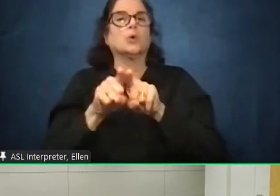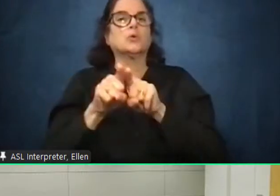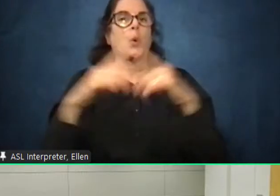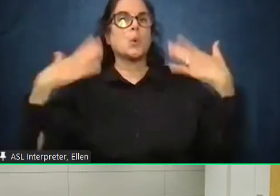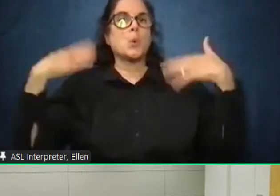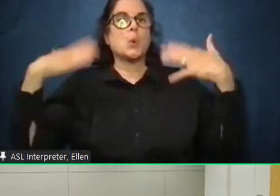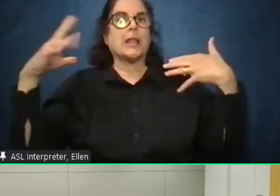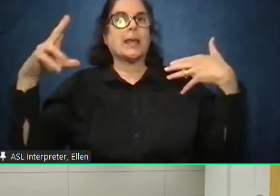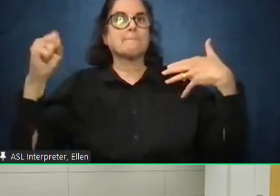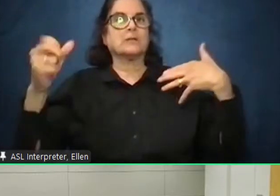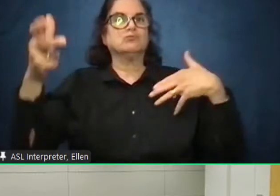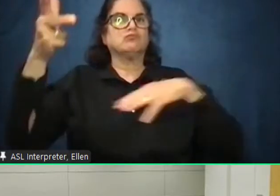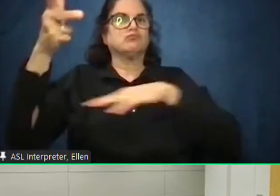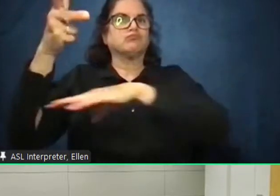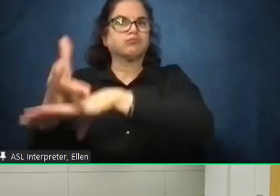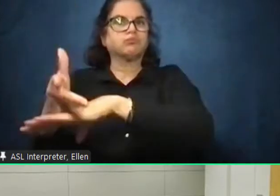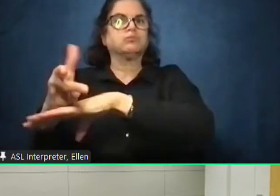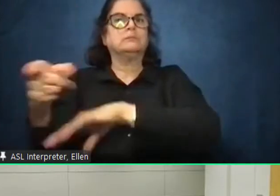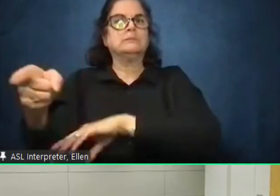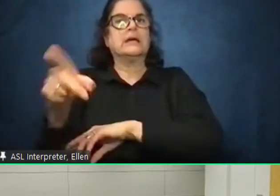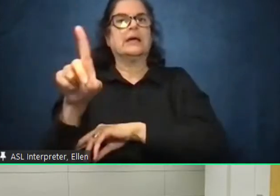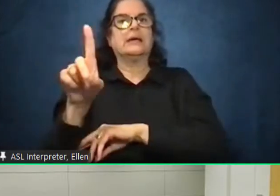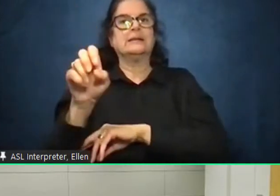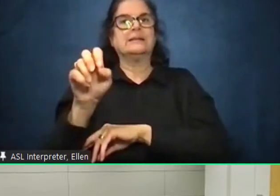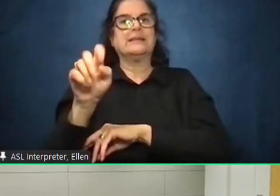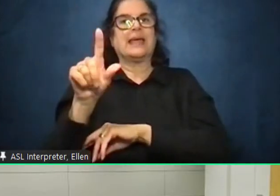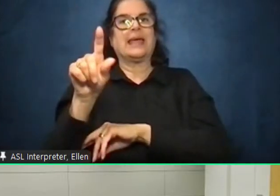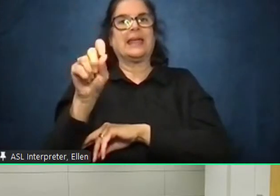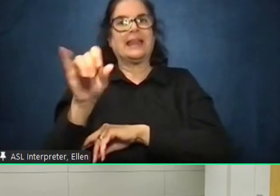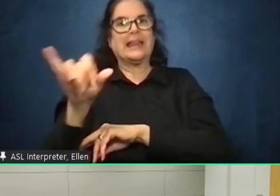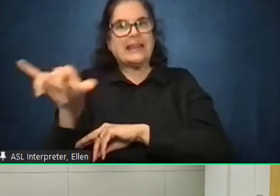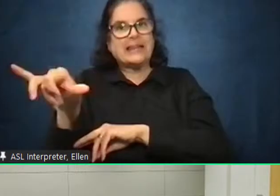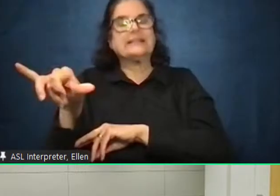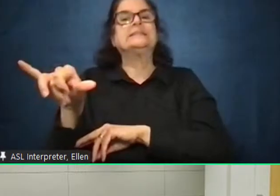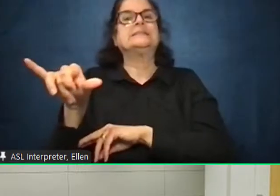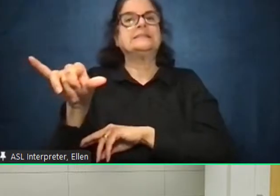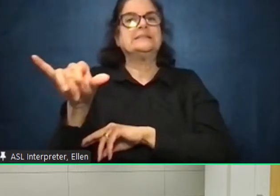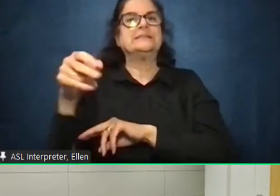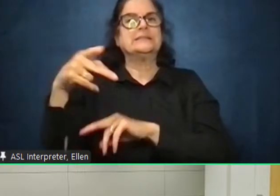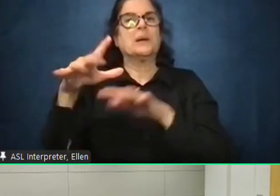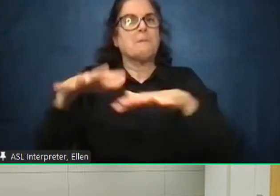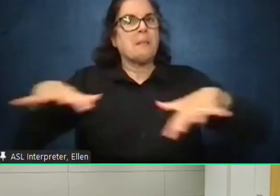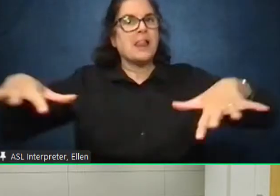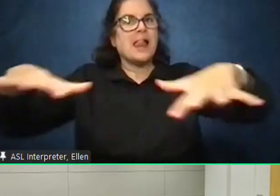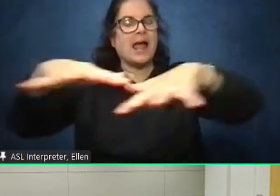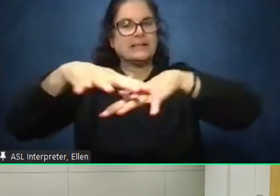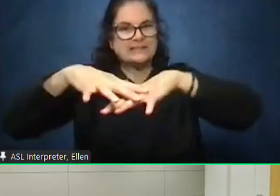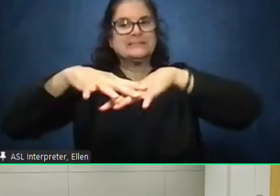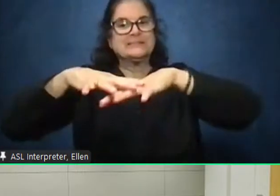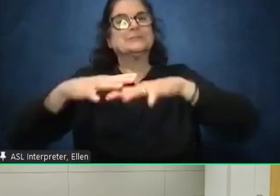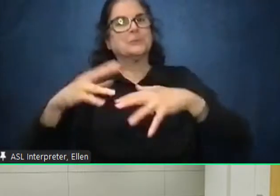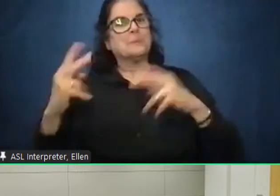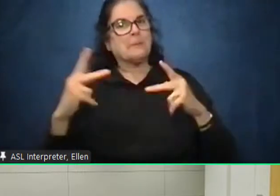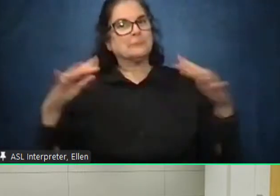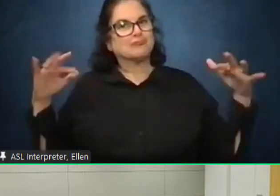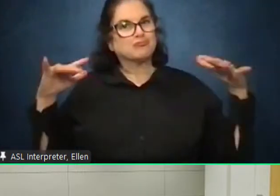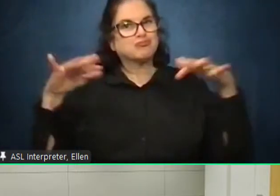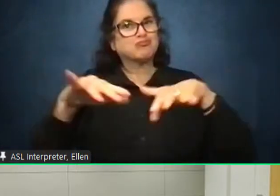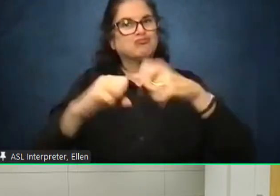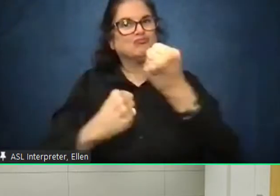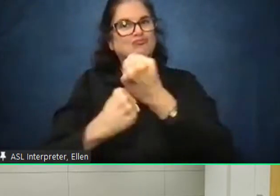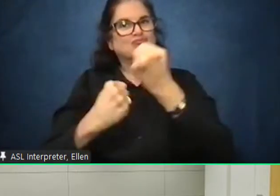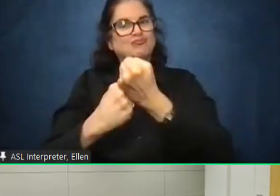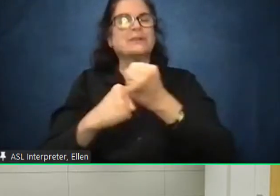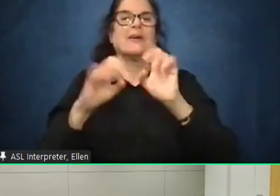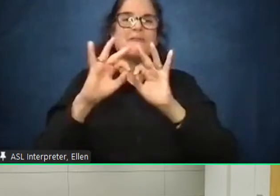Daly Plaza. I'd like to invite the public to come and join and support this family-friendly event. The parade will start at 10